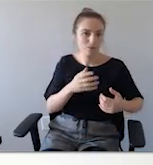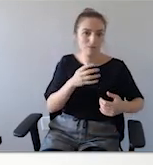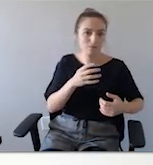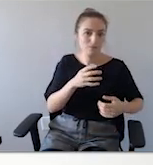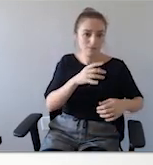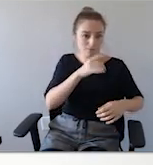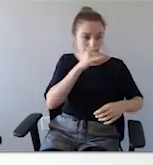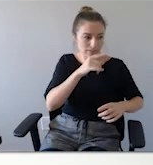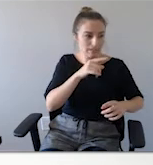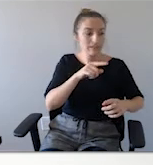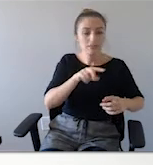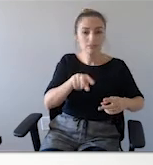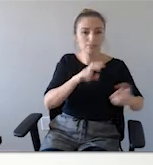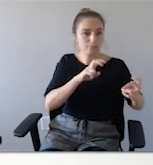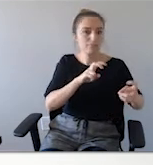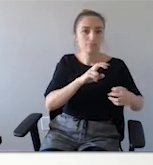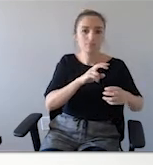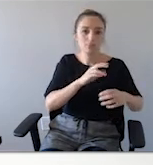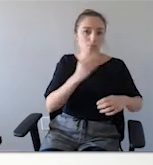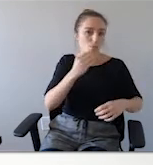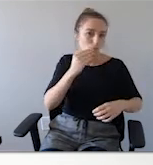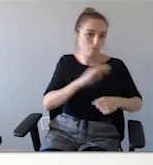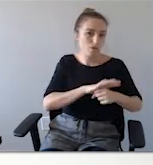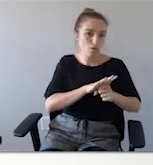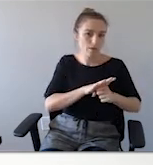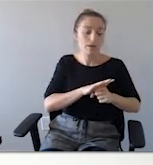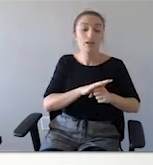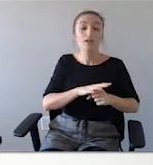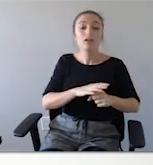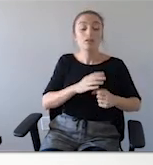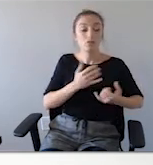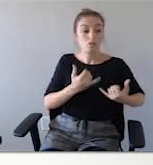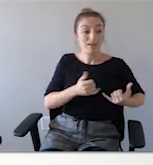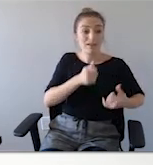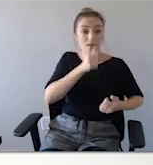You document that in there, because if your son is making progress,